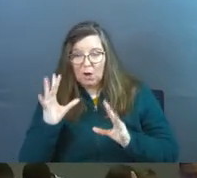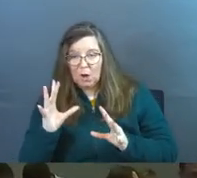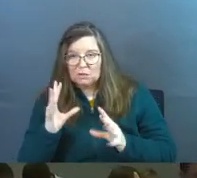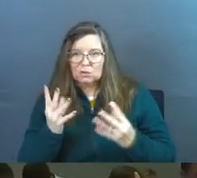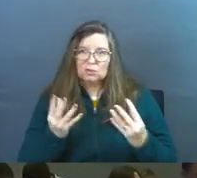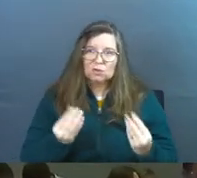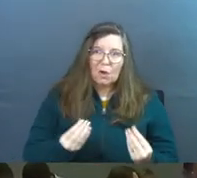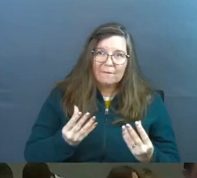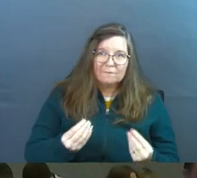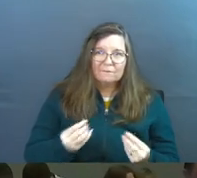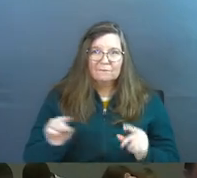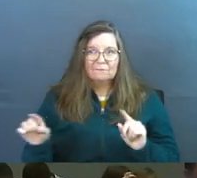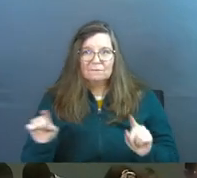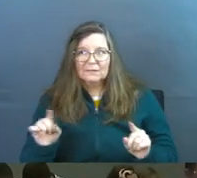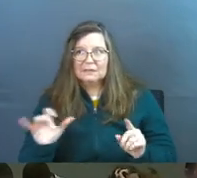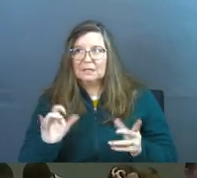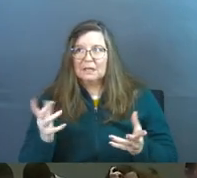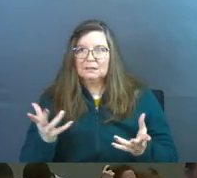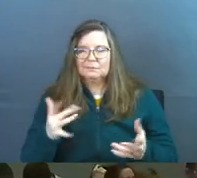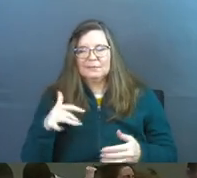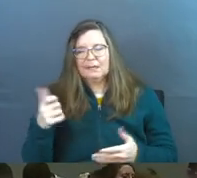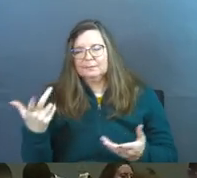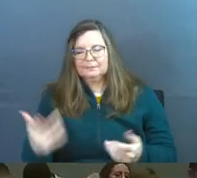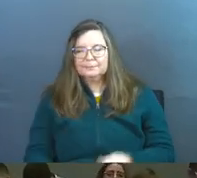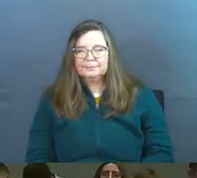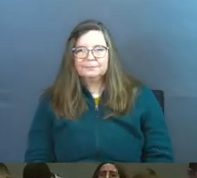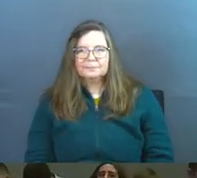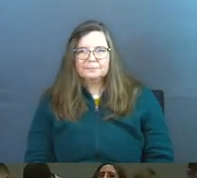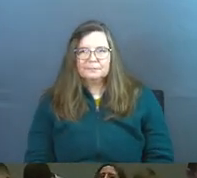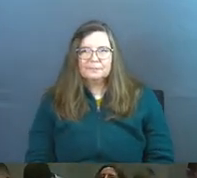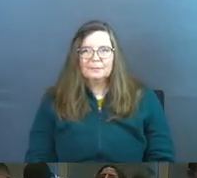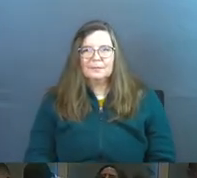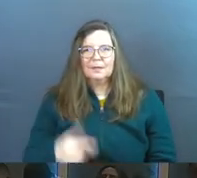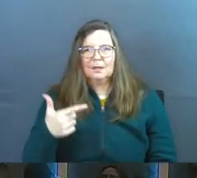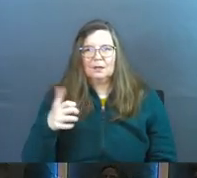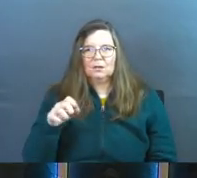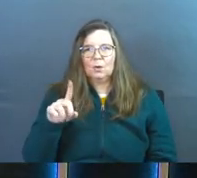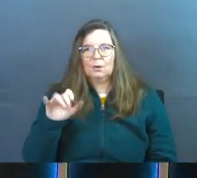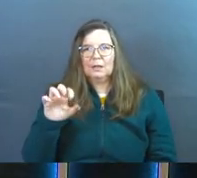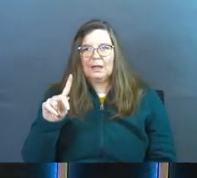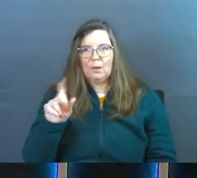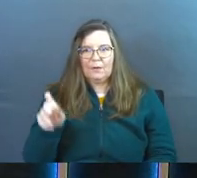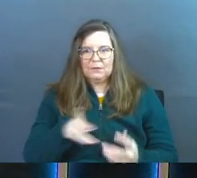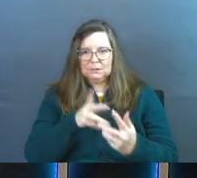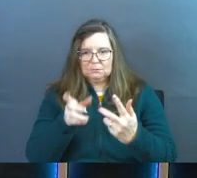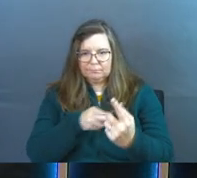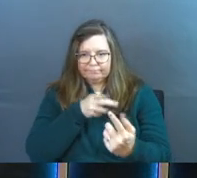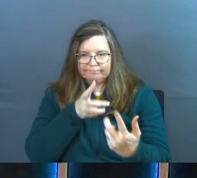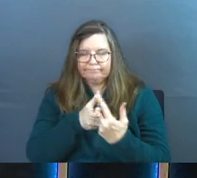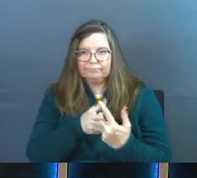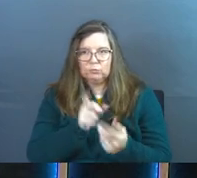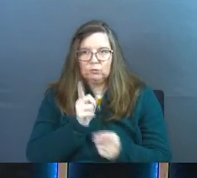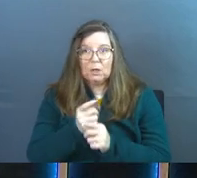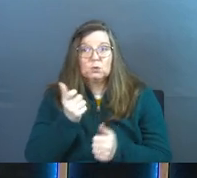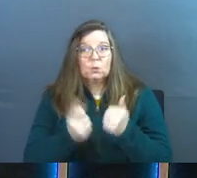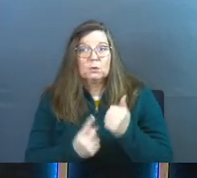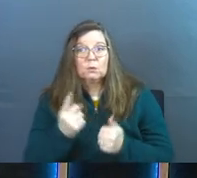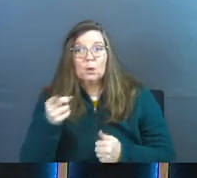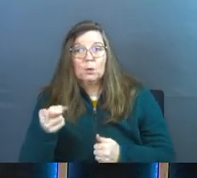too soft. It's like, yeah, Goldilocks, right? We got to get it just right. So which one are